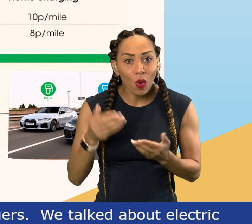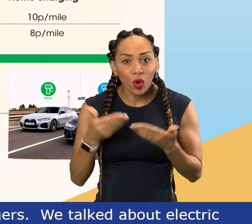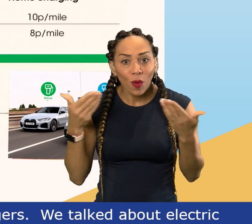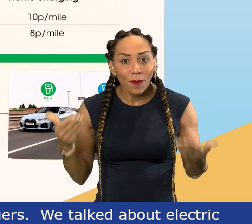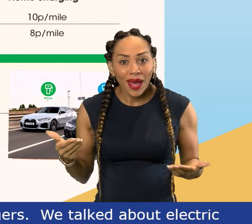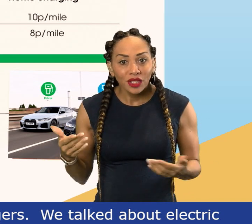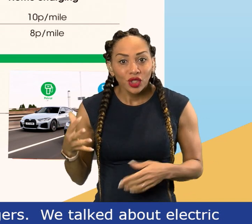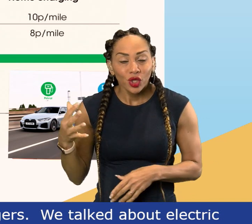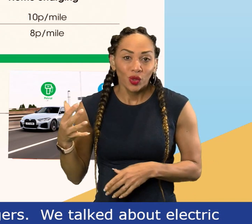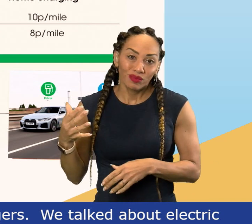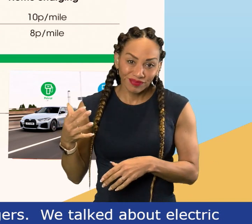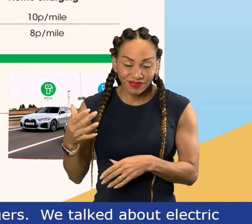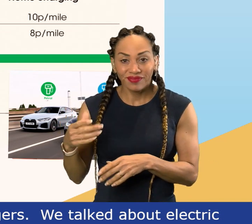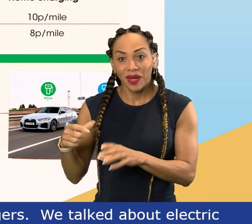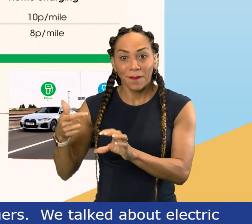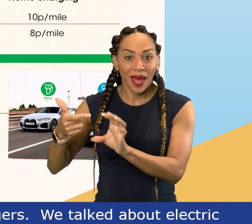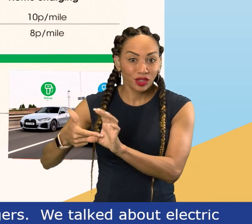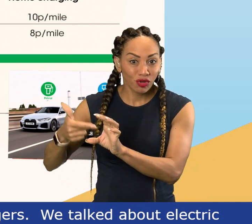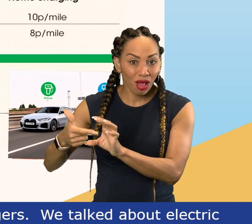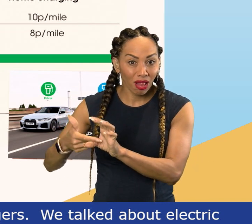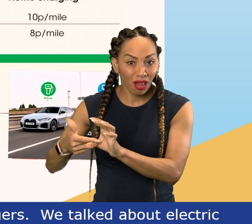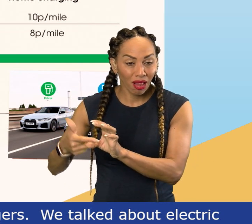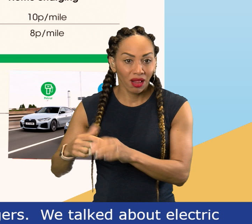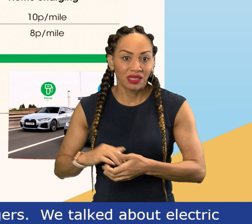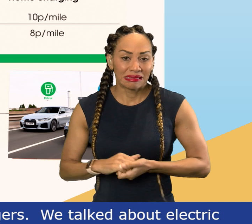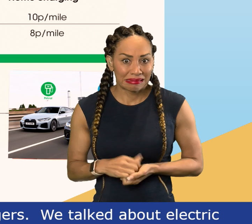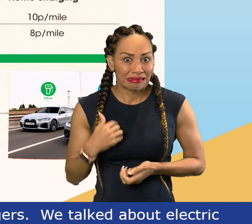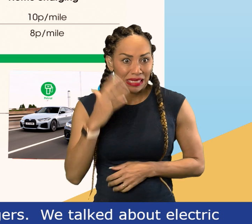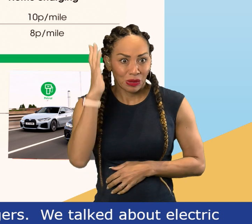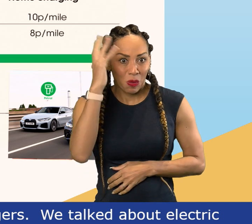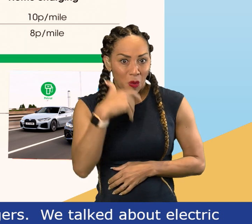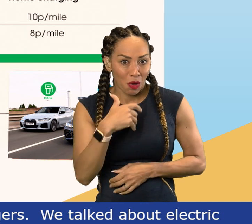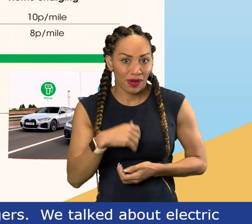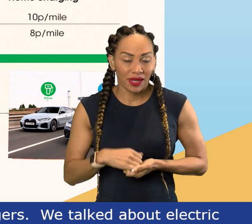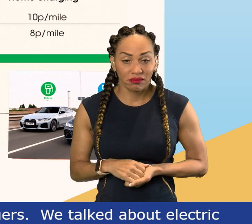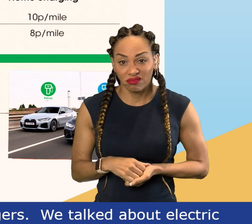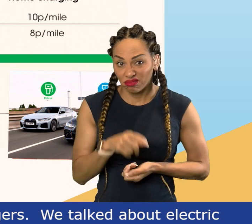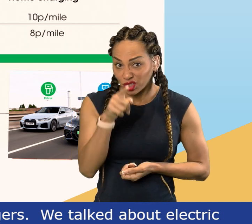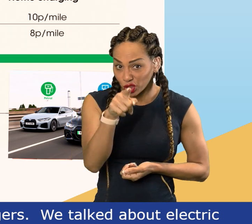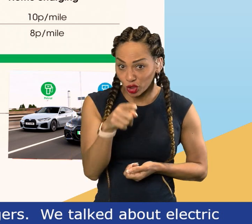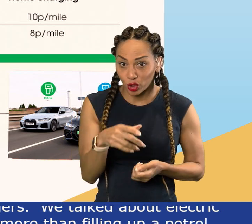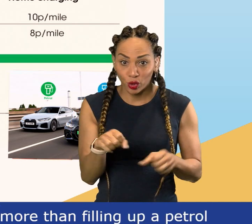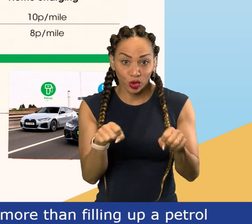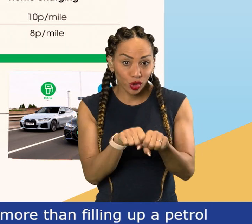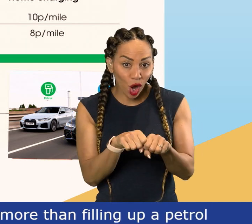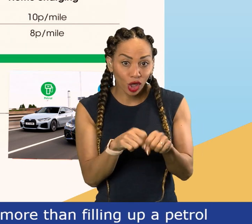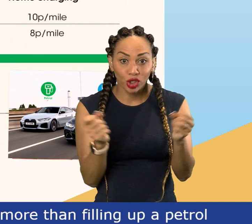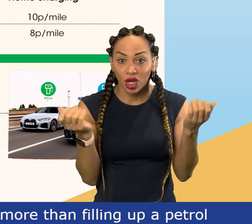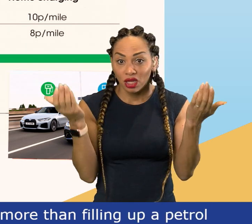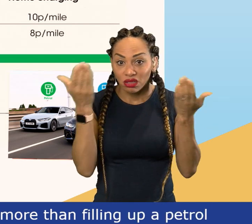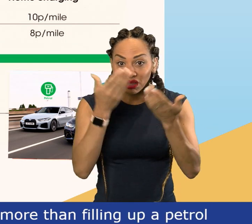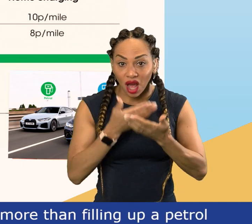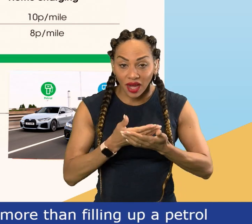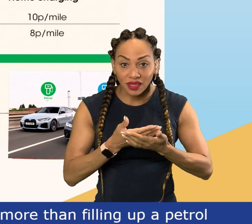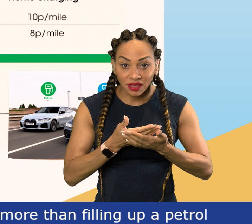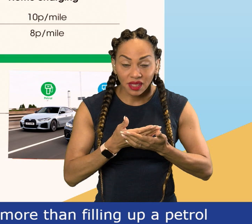worry. That said, the other side, the other flip to that coin is that if you charge at home on a cheap overnight tariff, actually suddenly it becomes